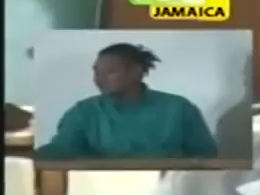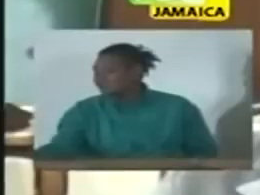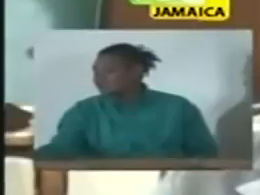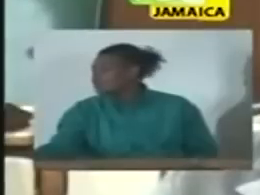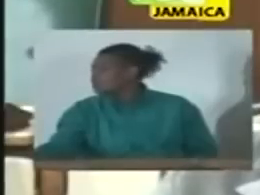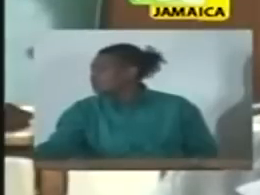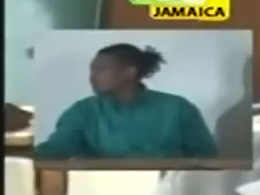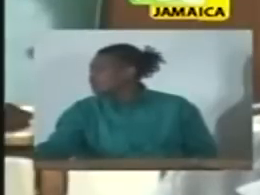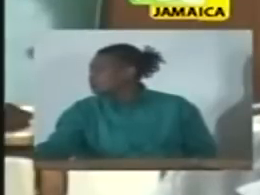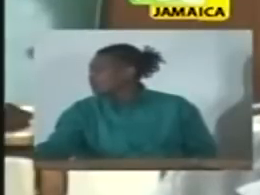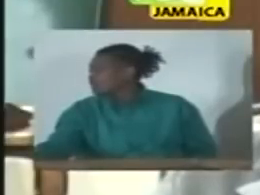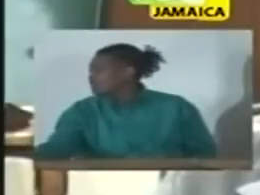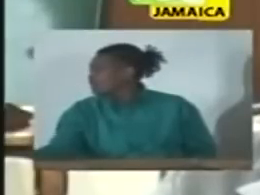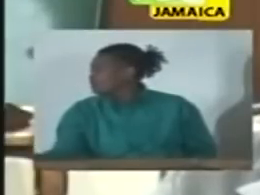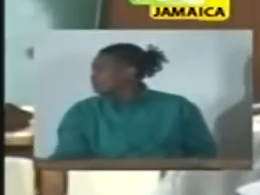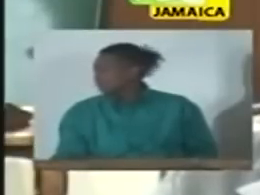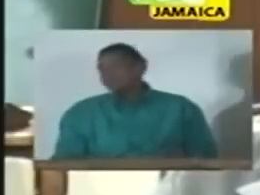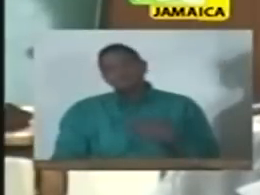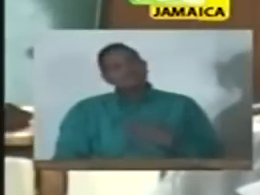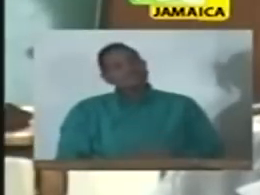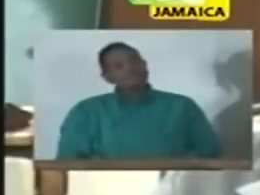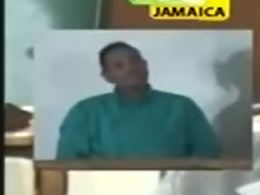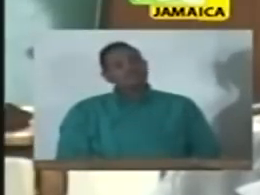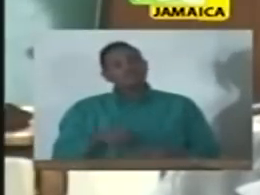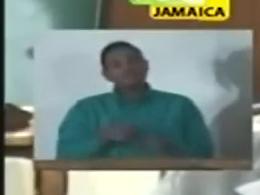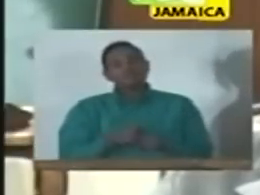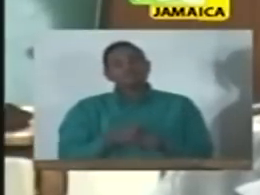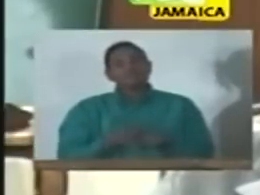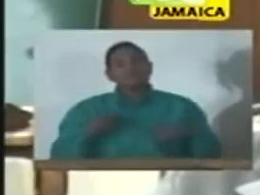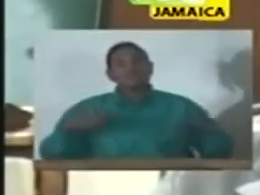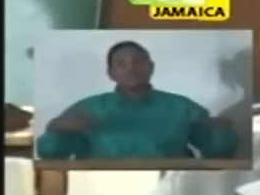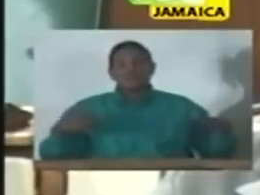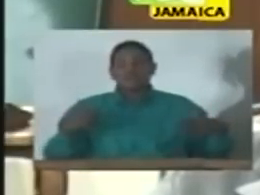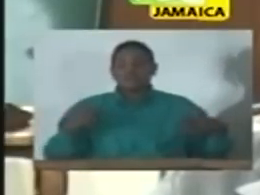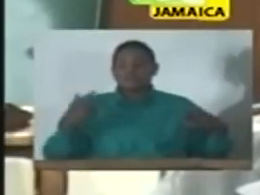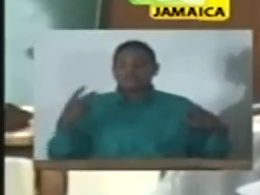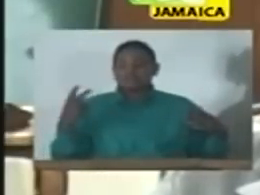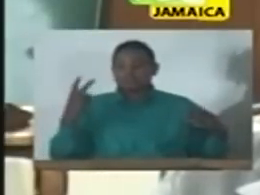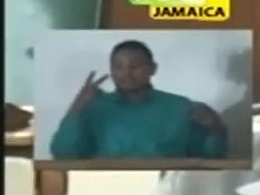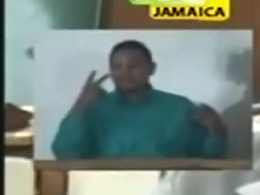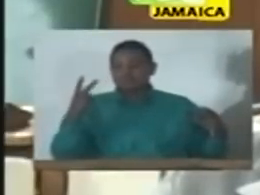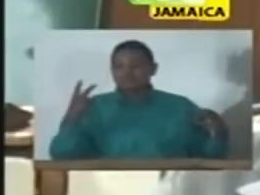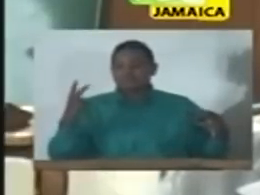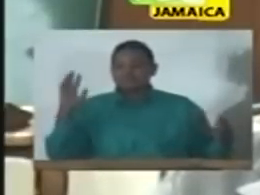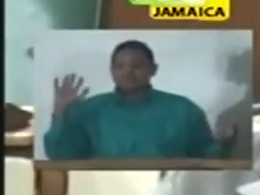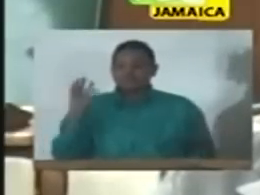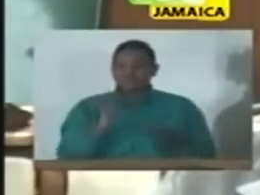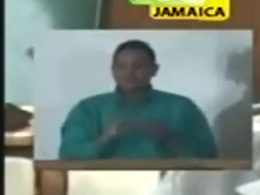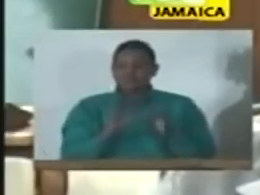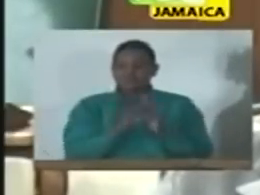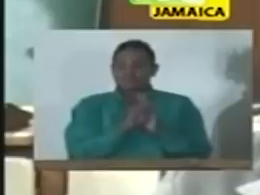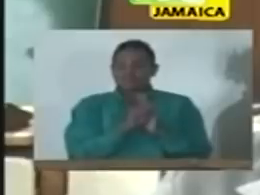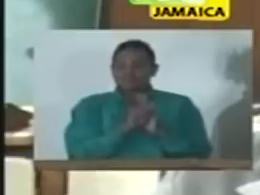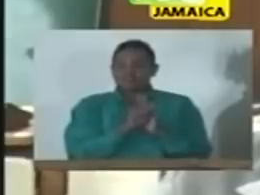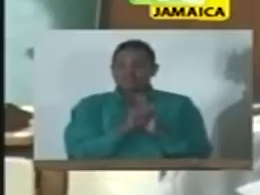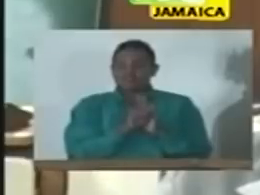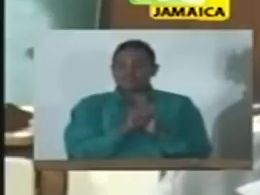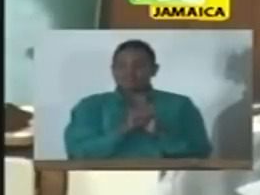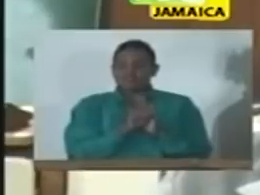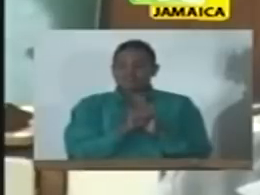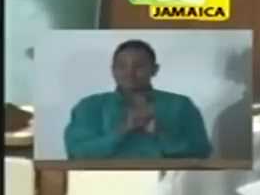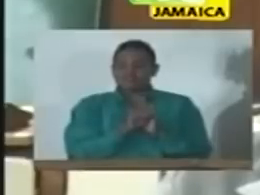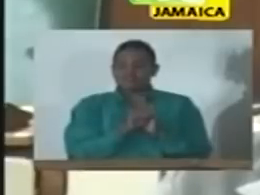I know that I have not watched the whole of the video, but I understand